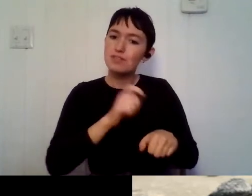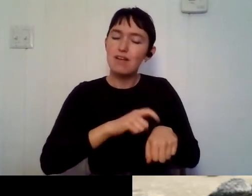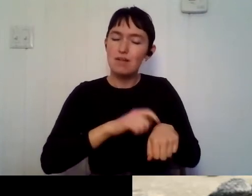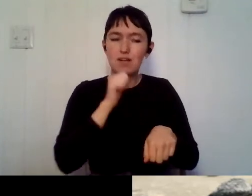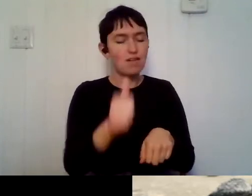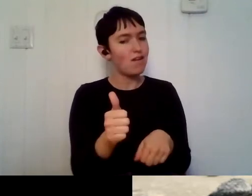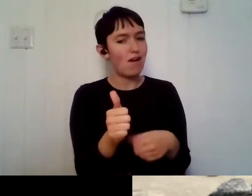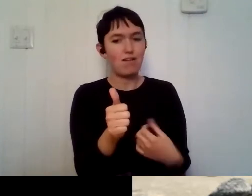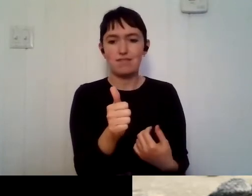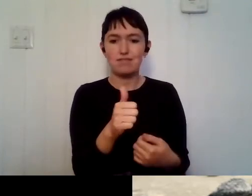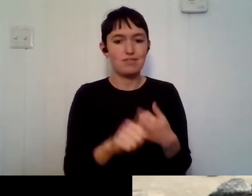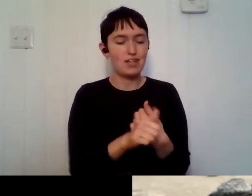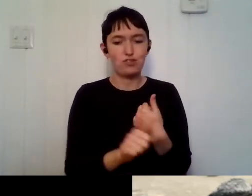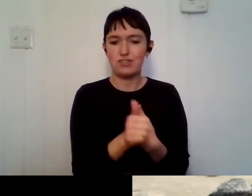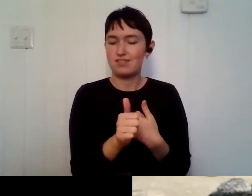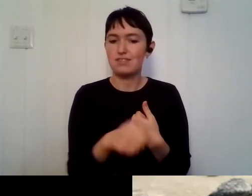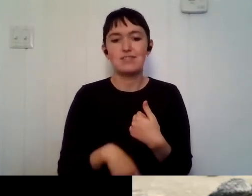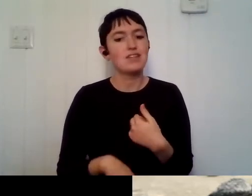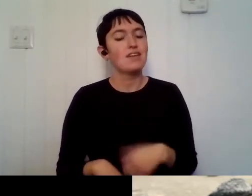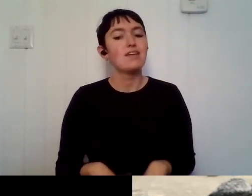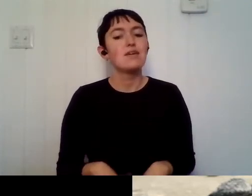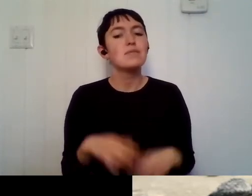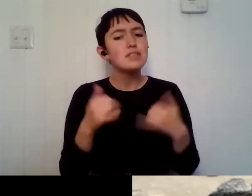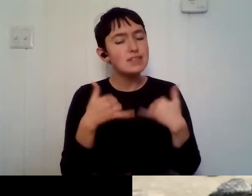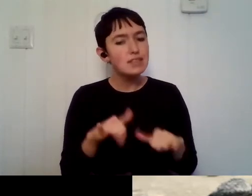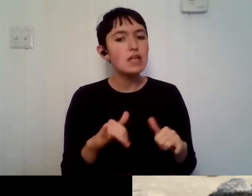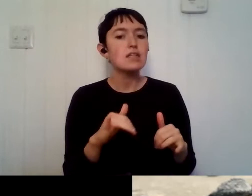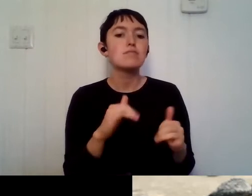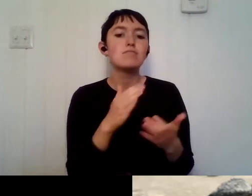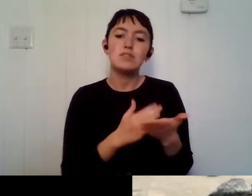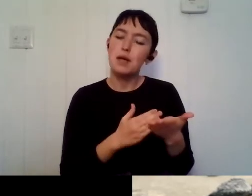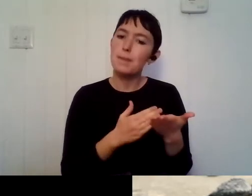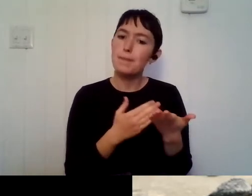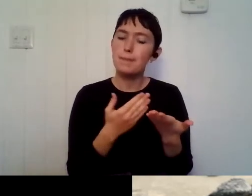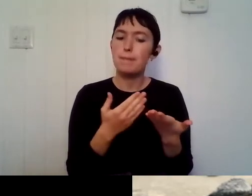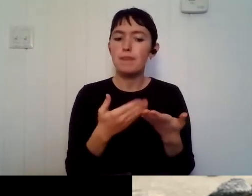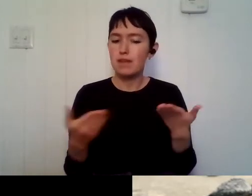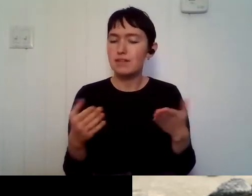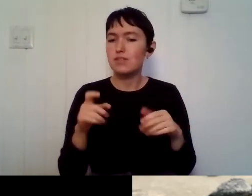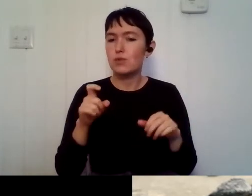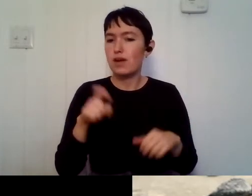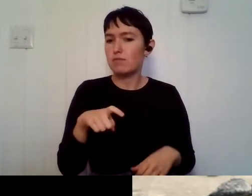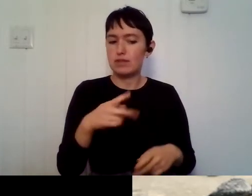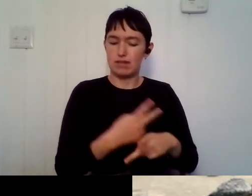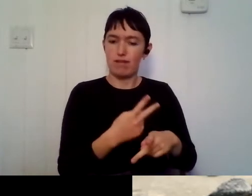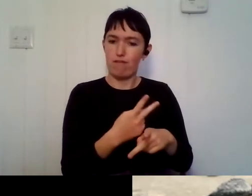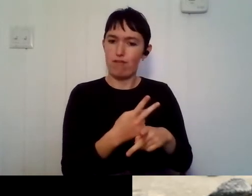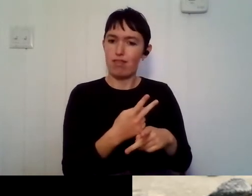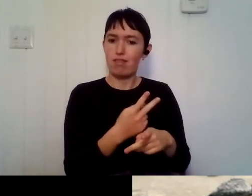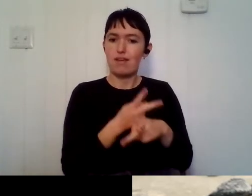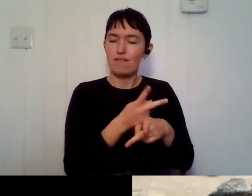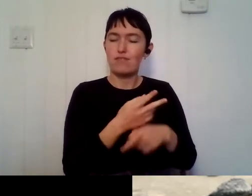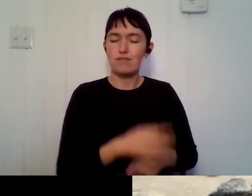Well, it's not technically dangerous, but there are still elements that, um, you need to be aware and safe, um, safety because,